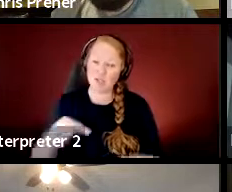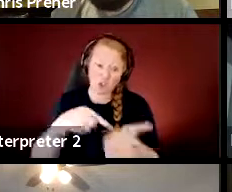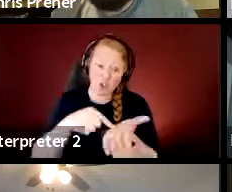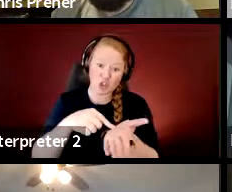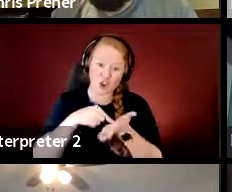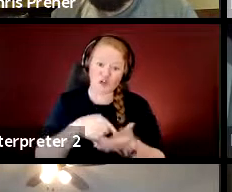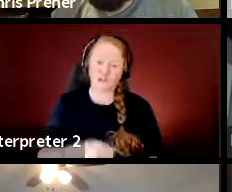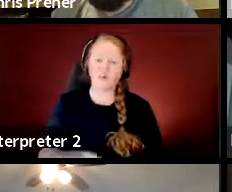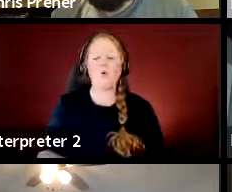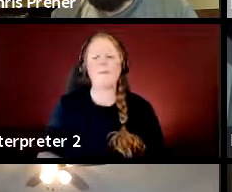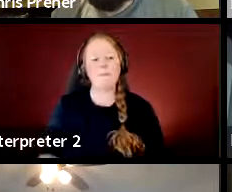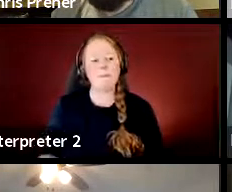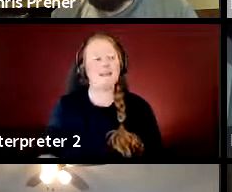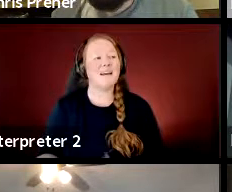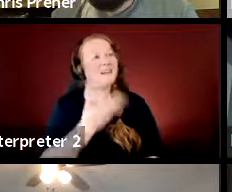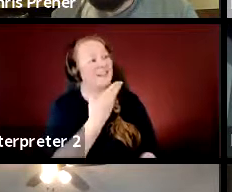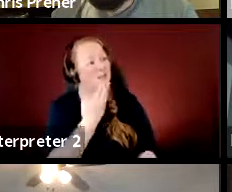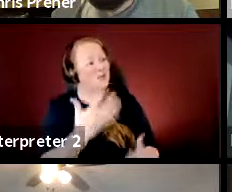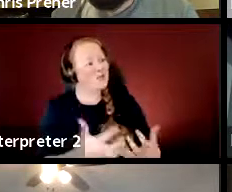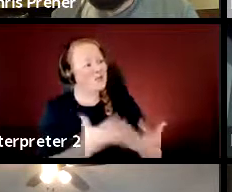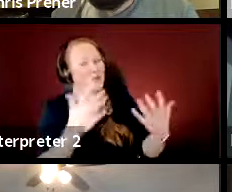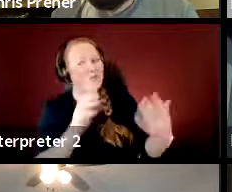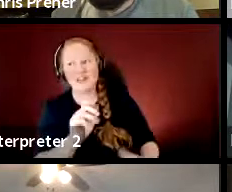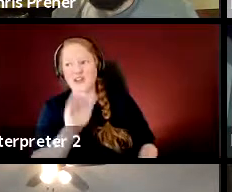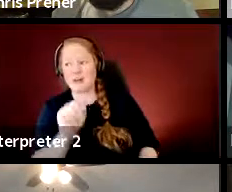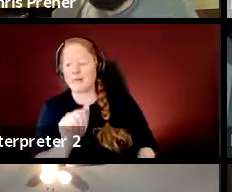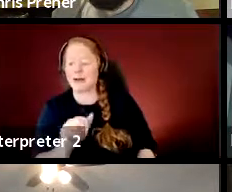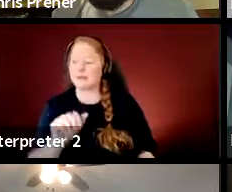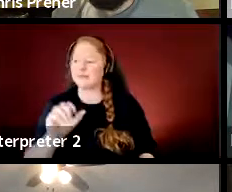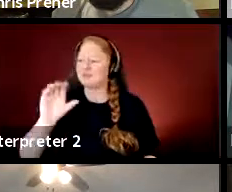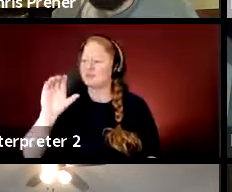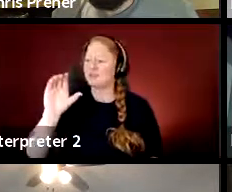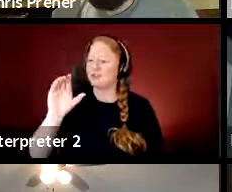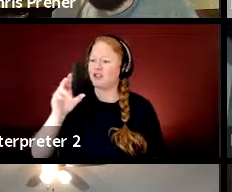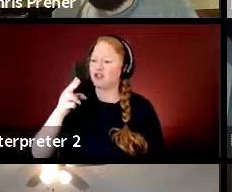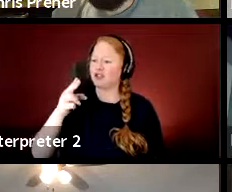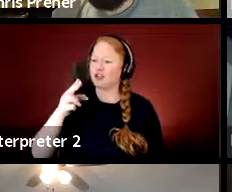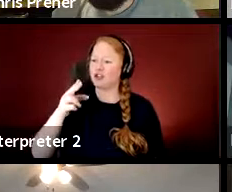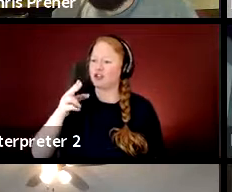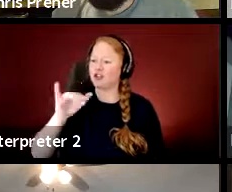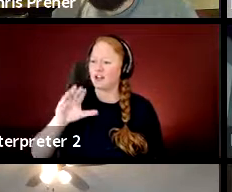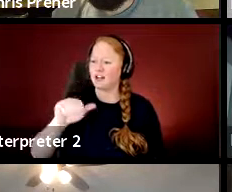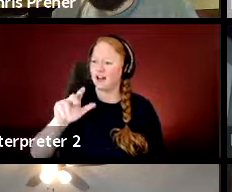Thank you so much, Emma. Shekinah, are you with us?